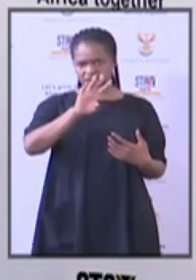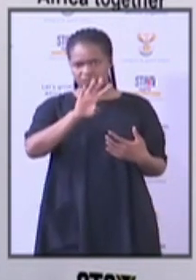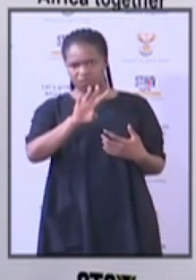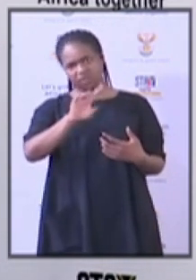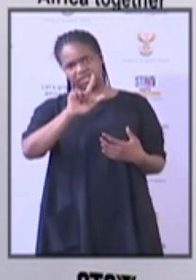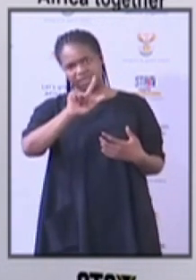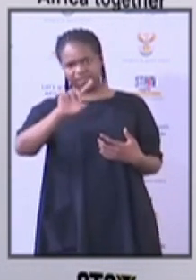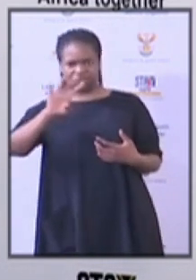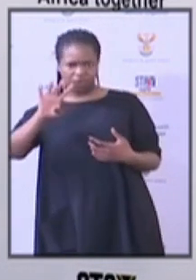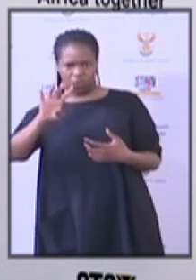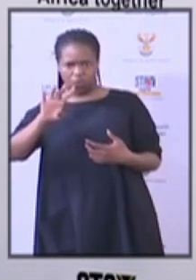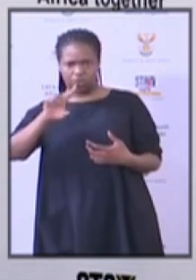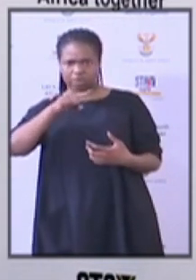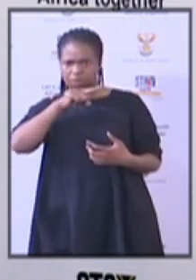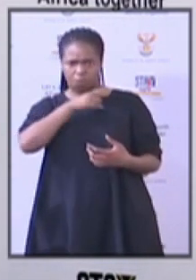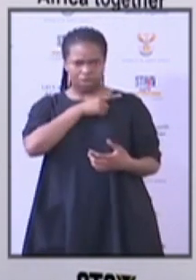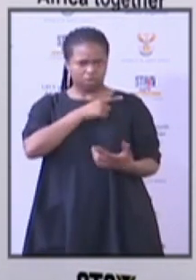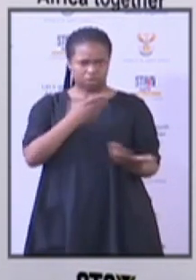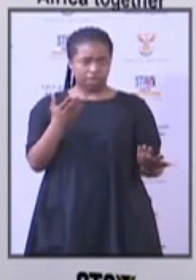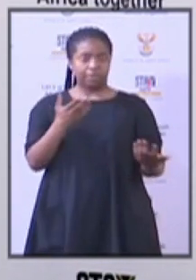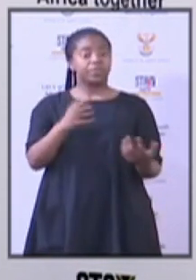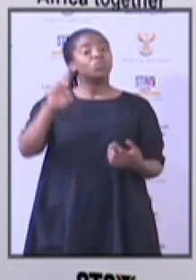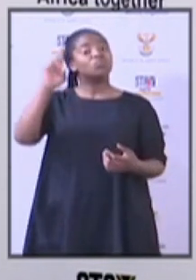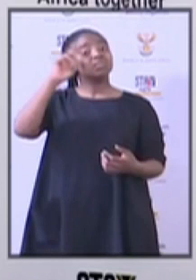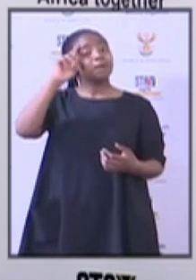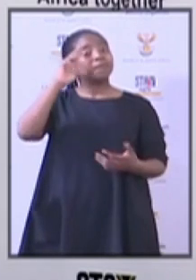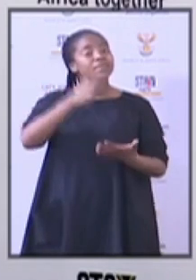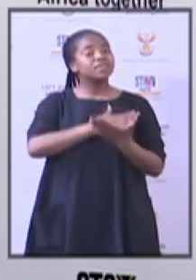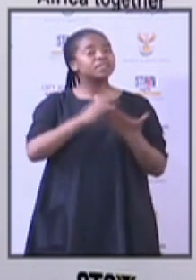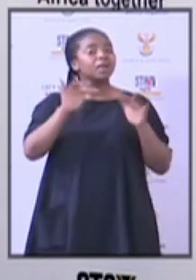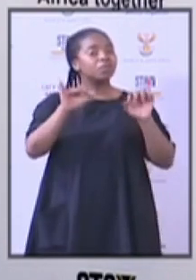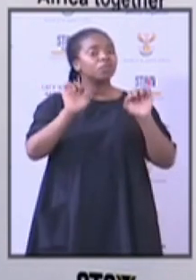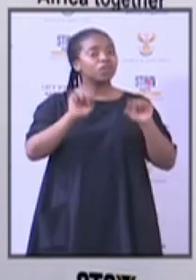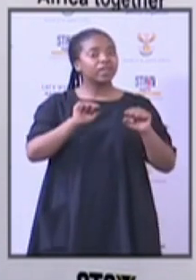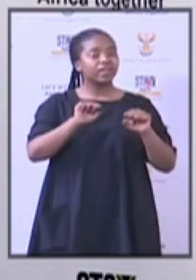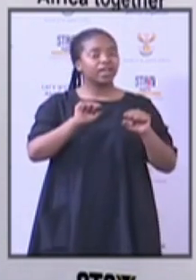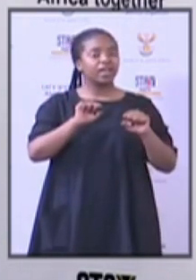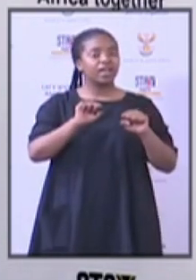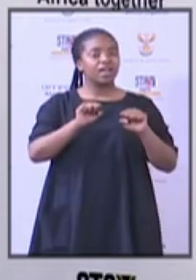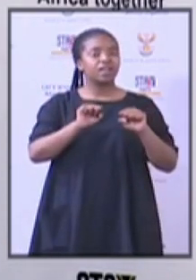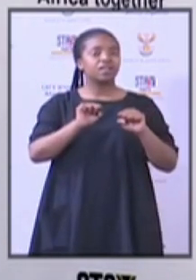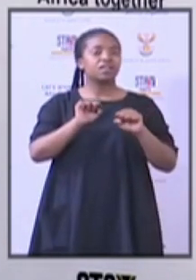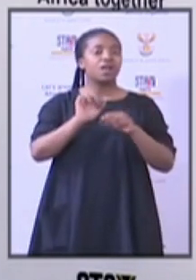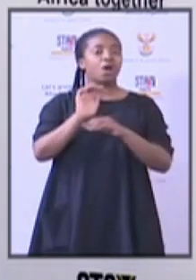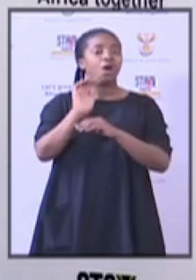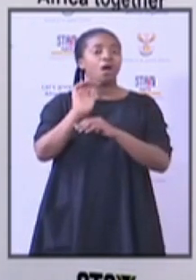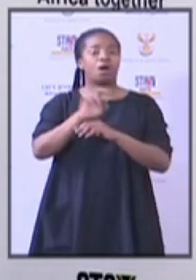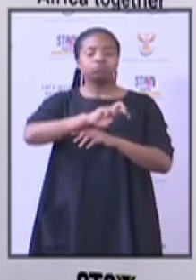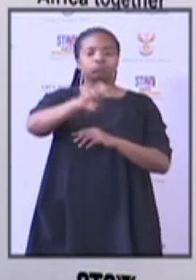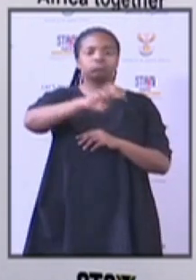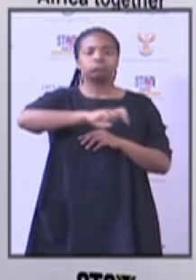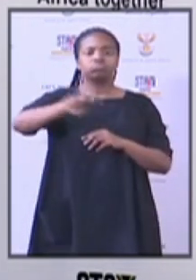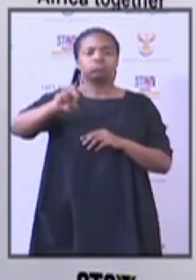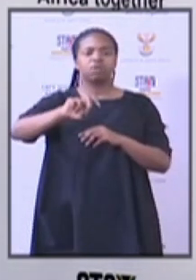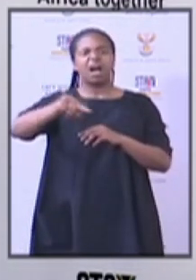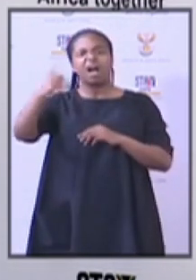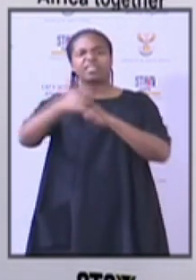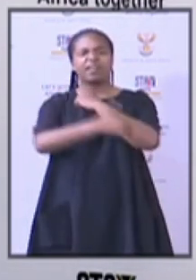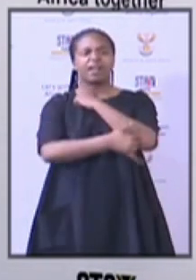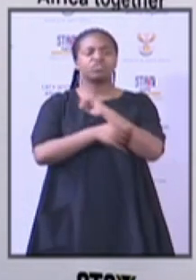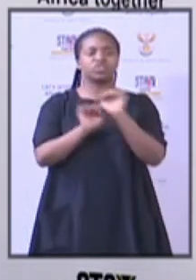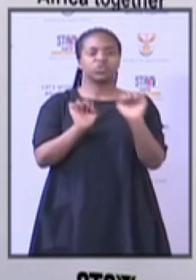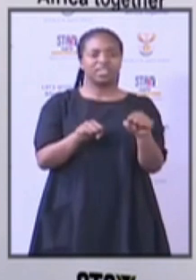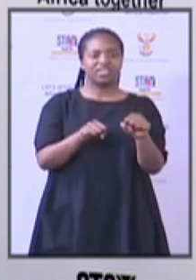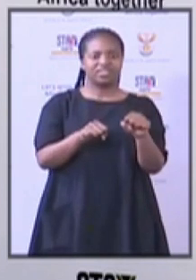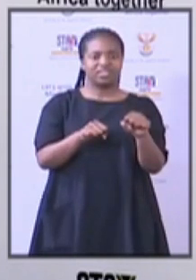195,474? You'll remember that there are people who were allowed to cross the borders. Those who were transporting cargo across